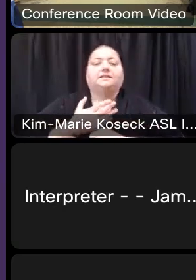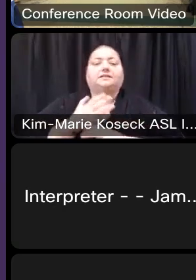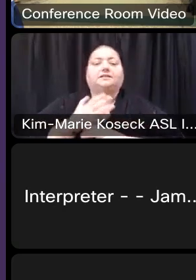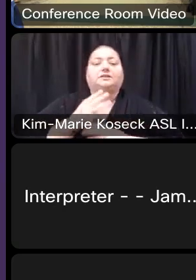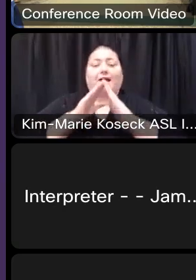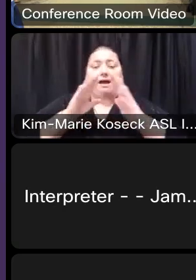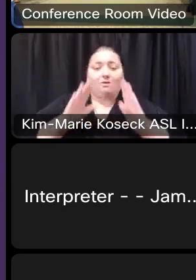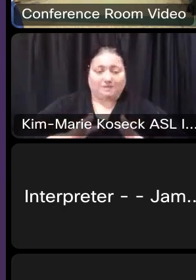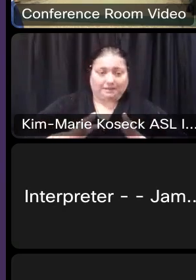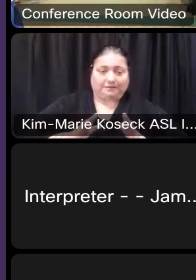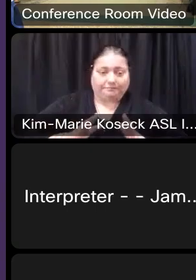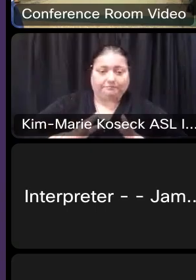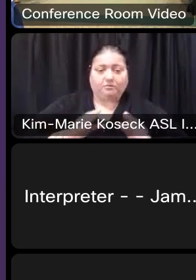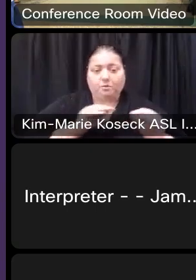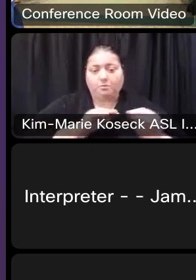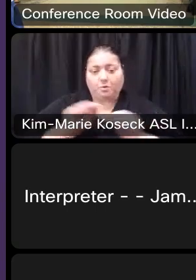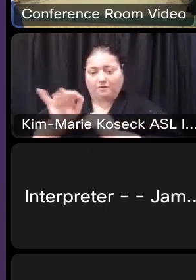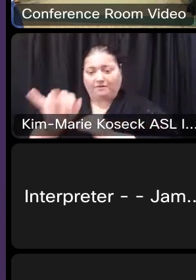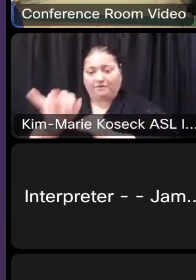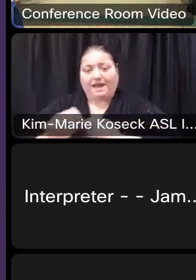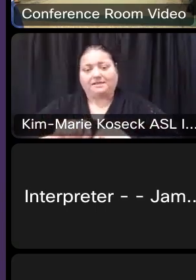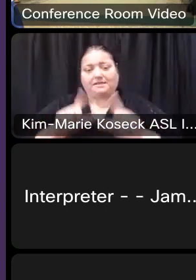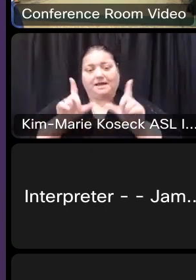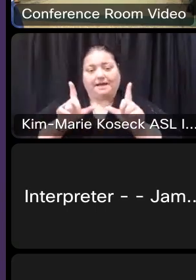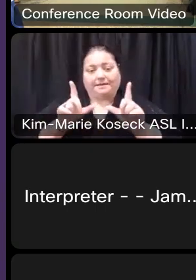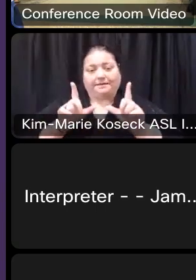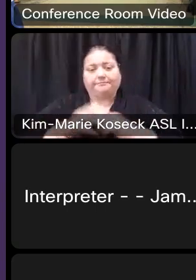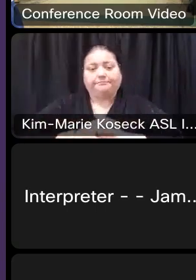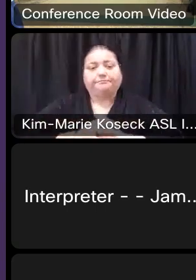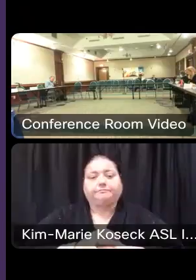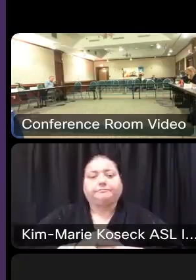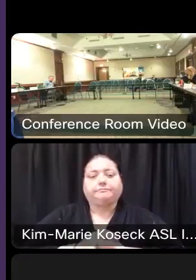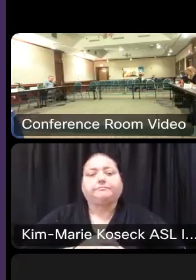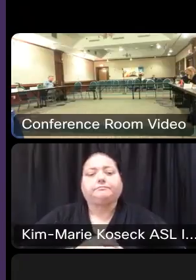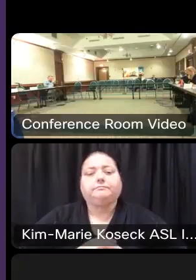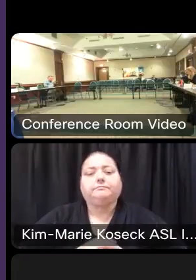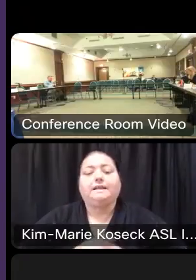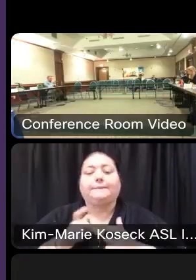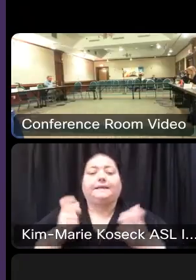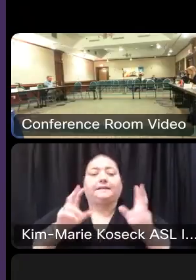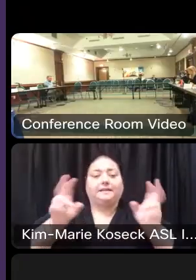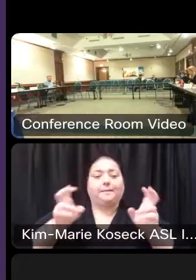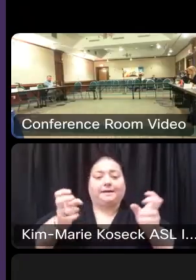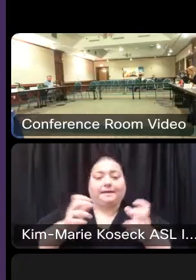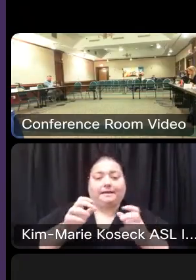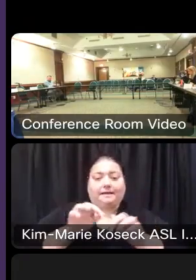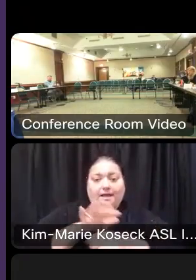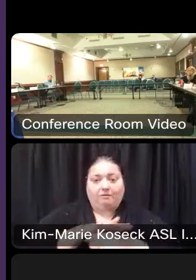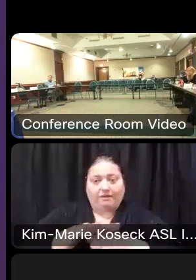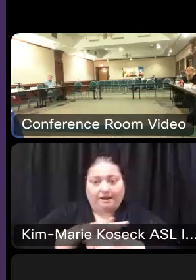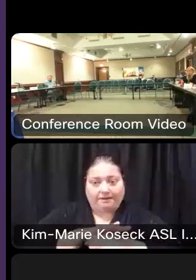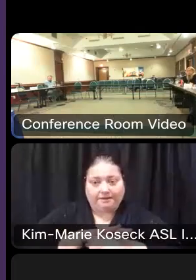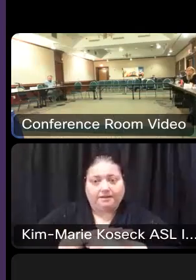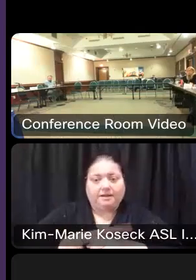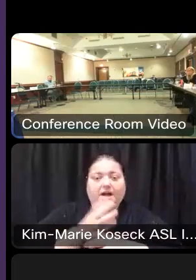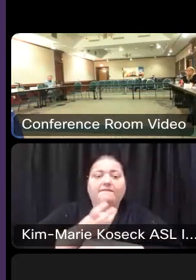housing, we'll move on to that slide. A very big topic area. So a